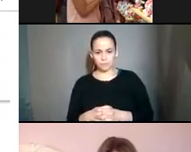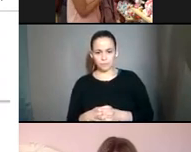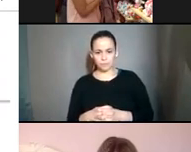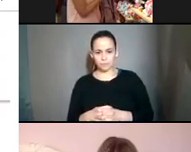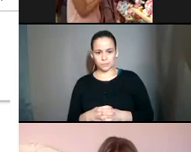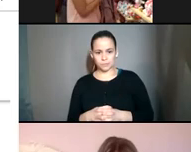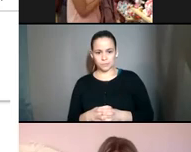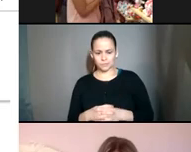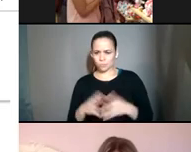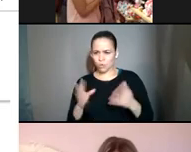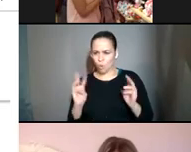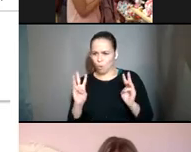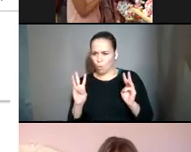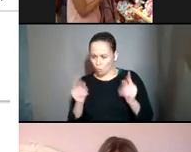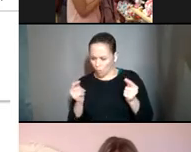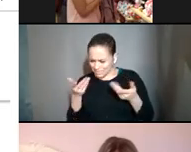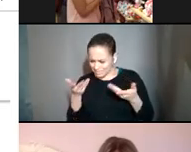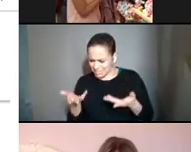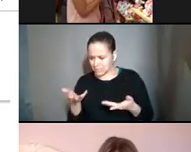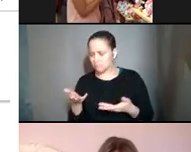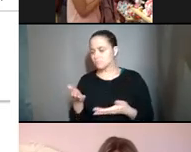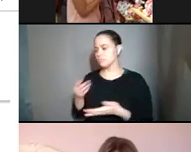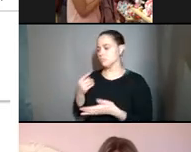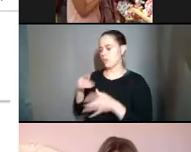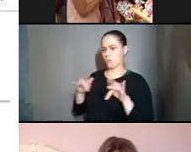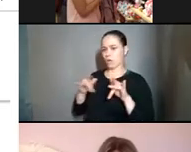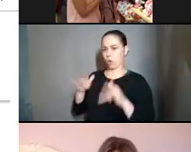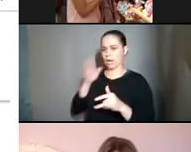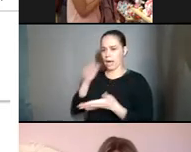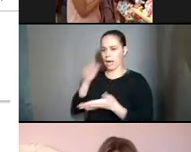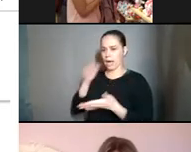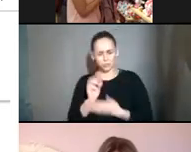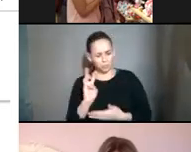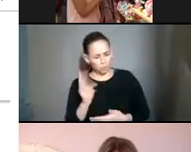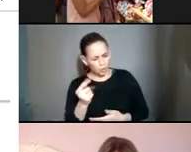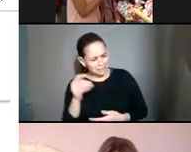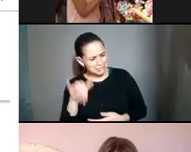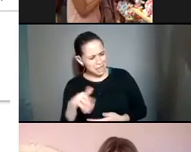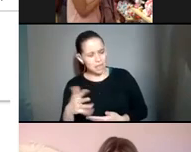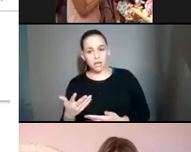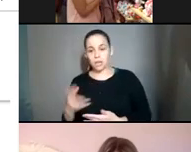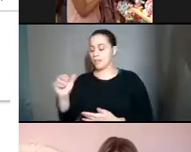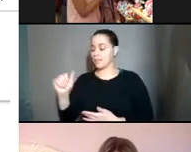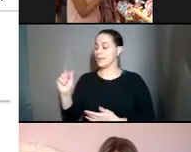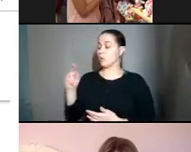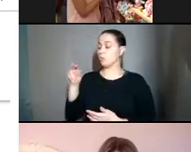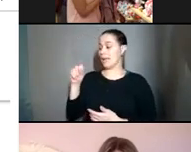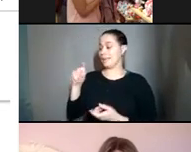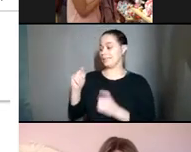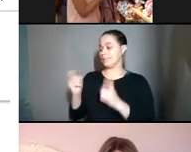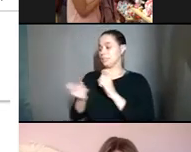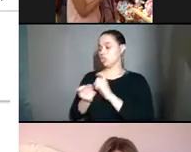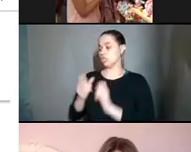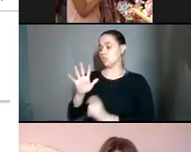What is this? I will help you with this one. What is this? The array needs to be adjusted to 57 and 57.